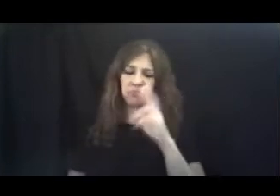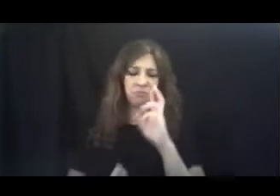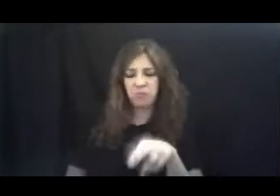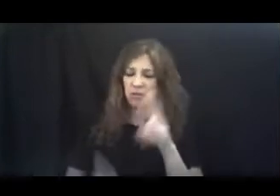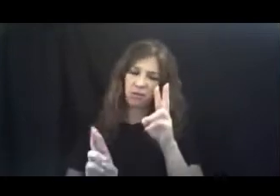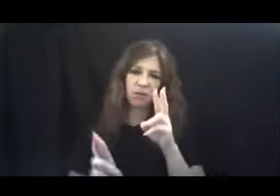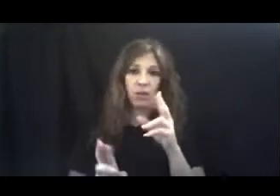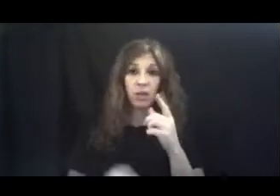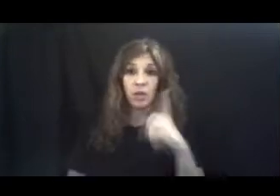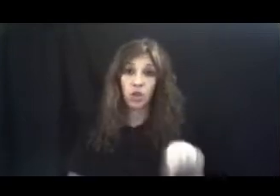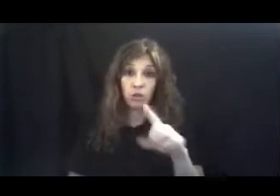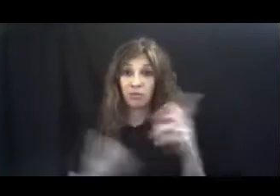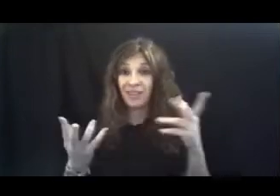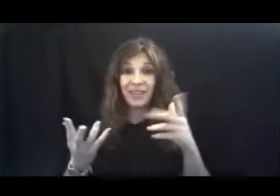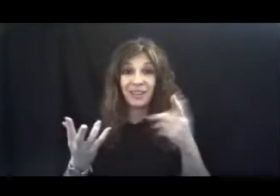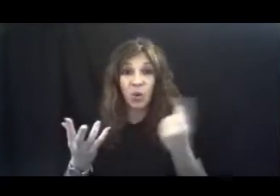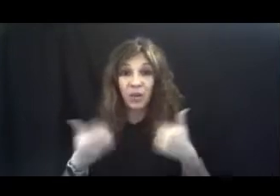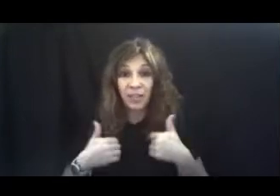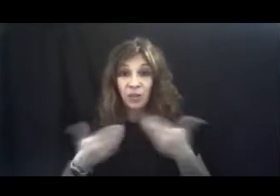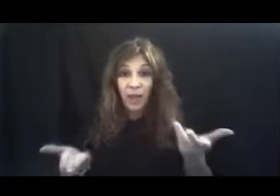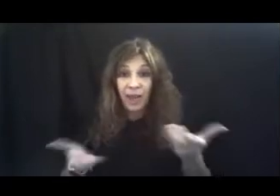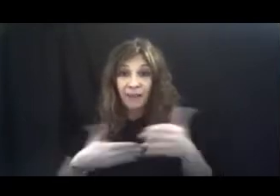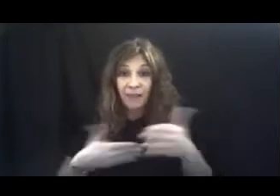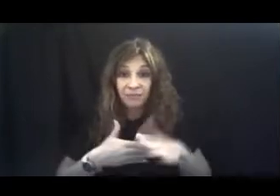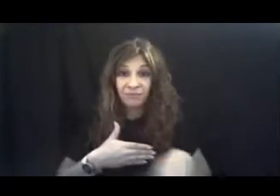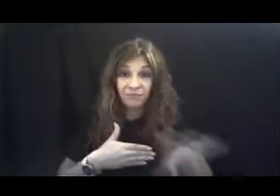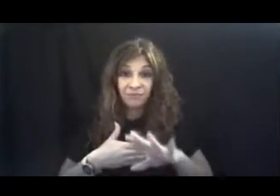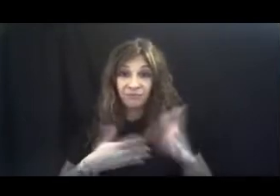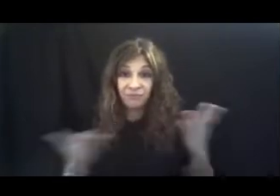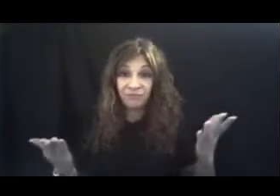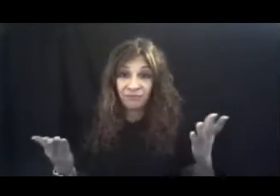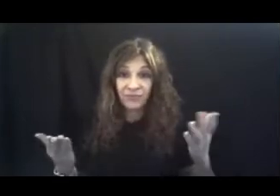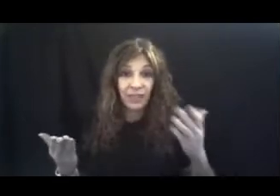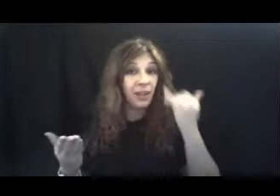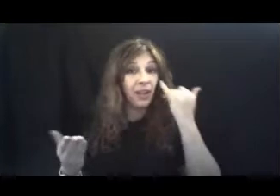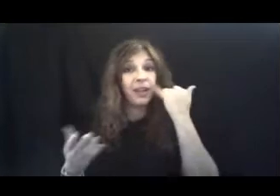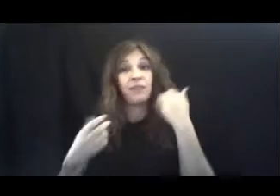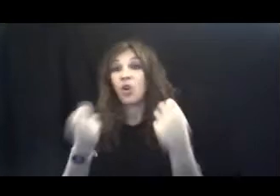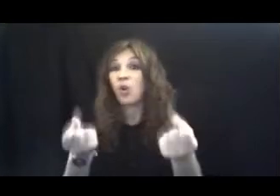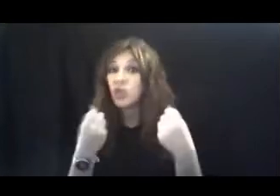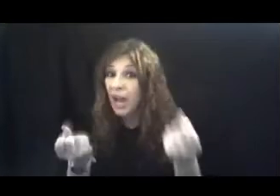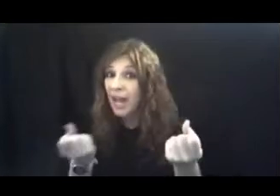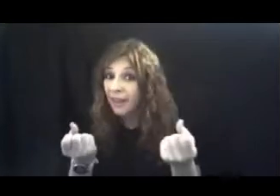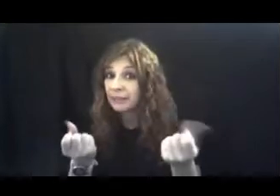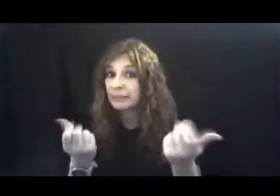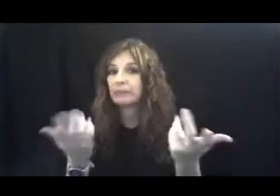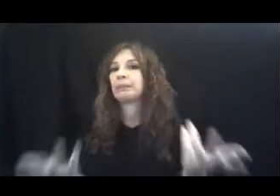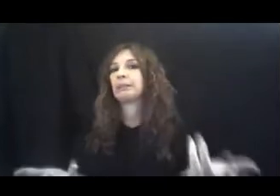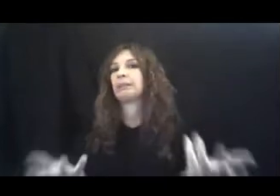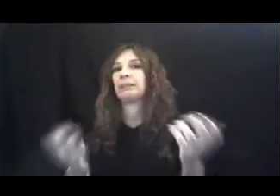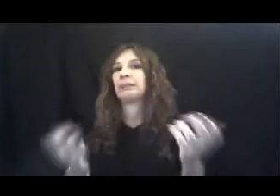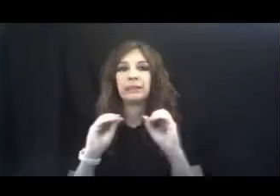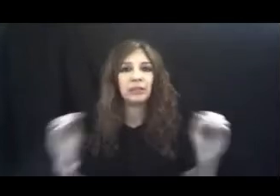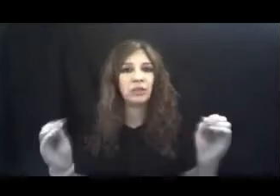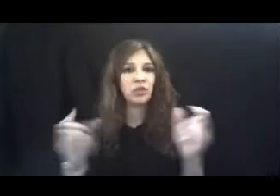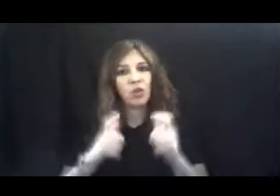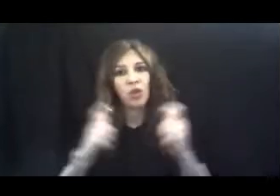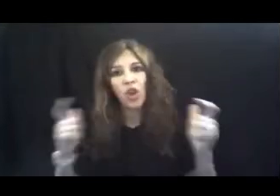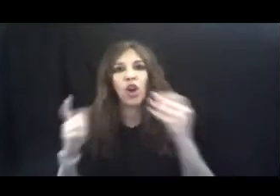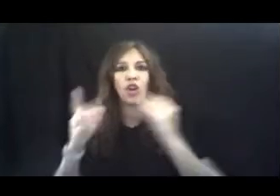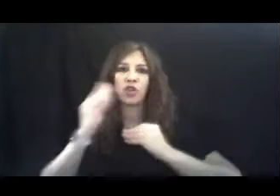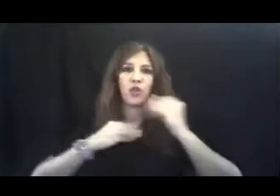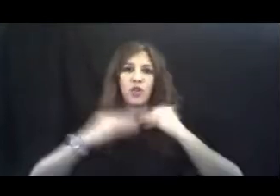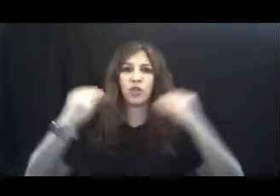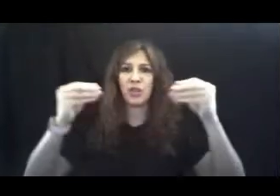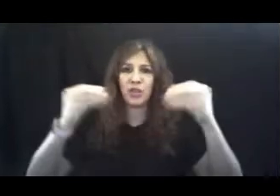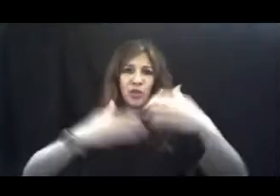the only thing you have, you know. And if you don't drive, and then there's no large grocery stores or